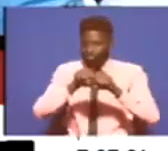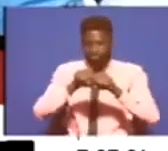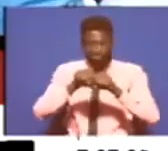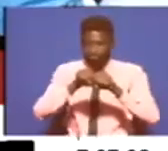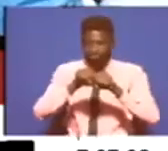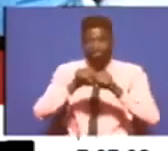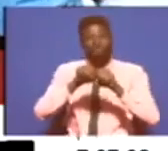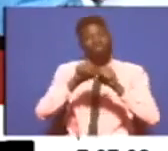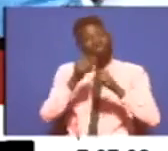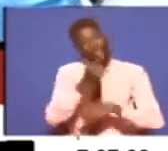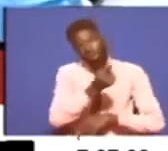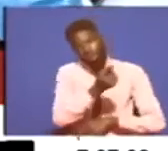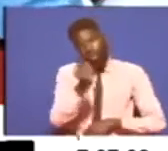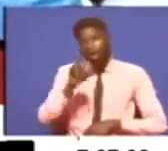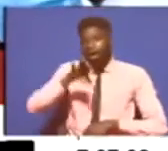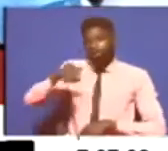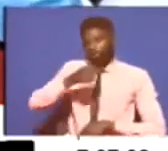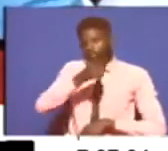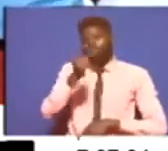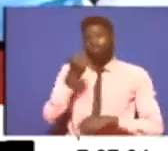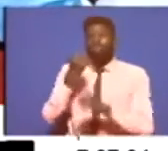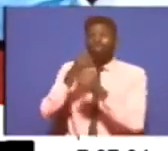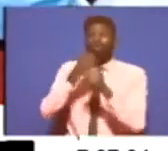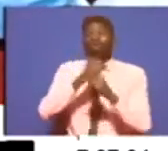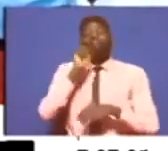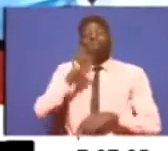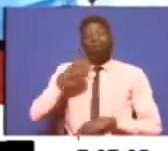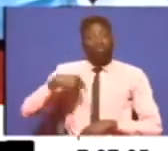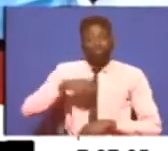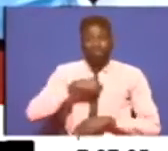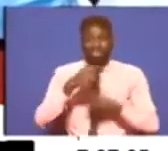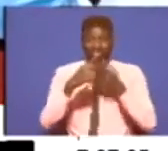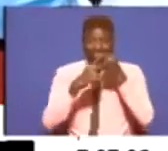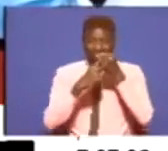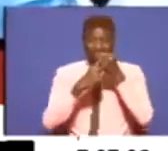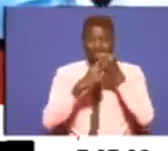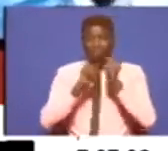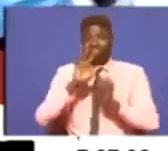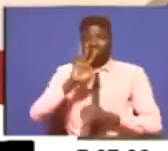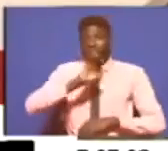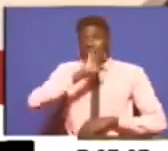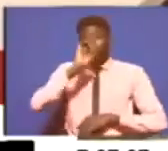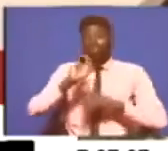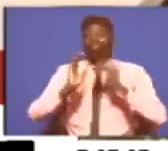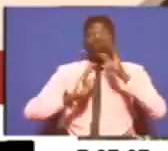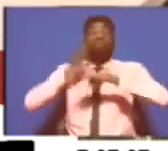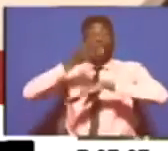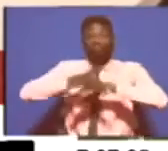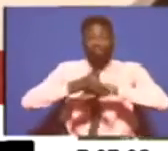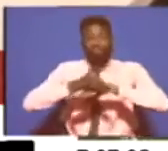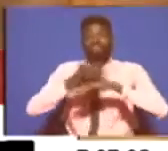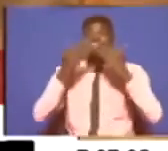counties. I think we have done over 75% of the counties. The books have been delivered.